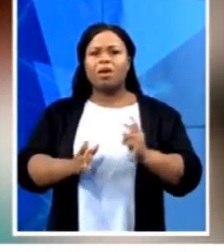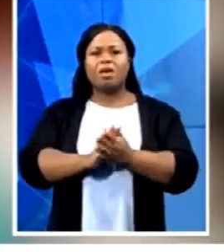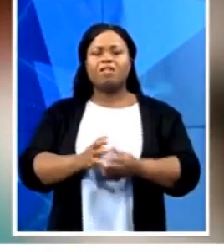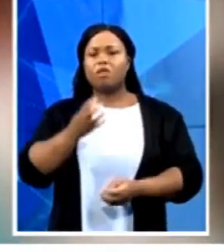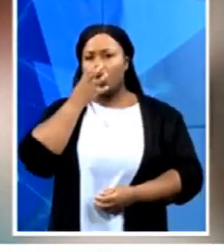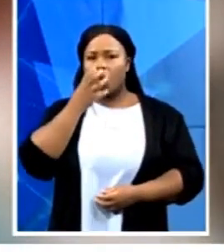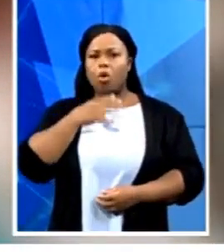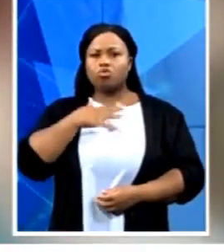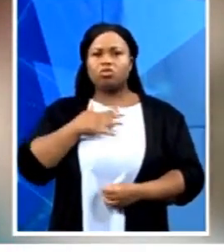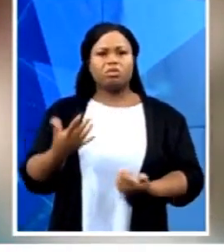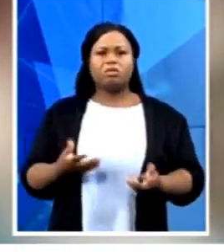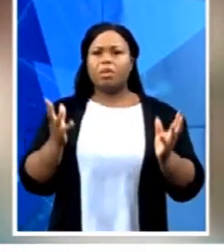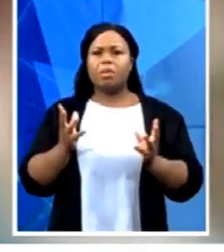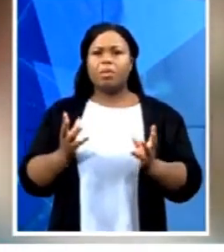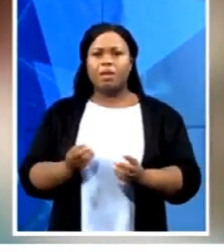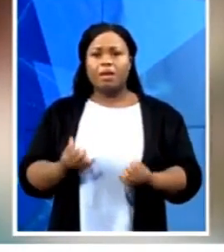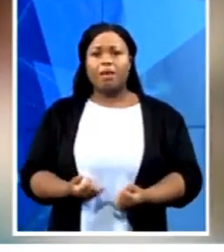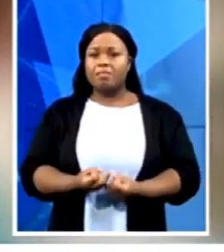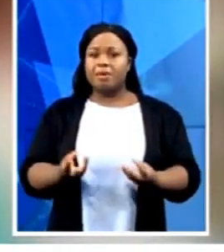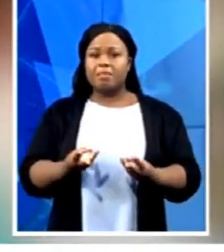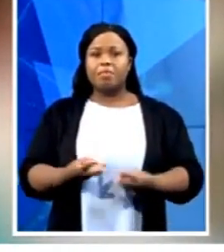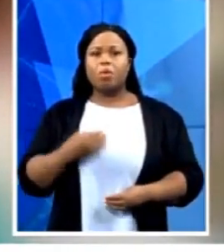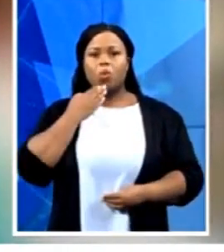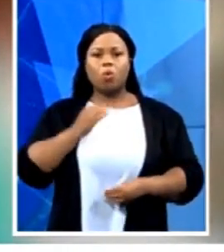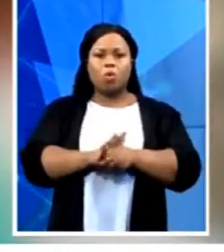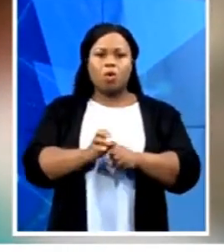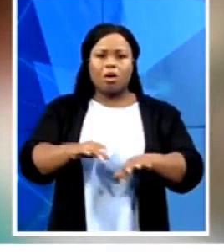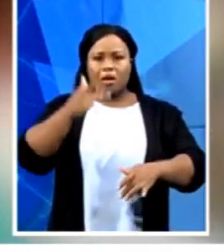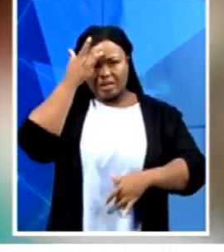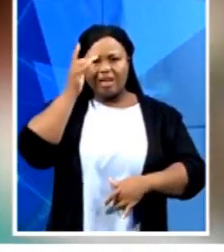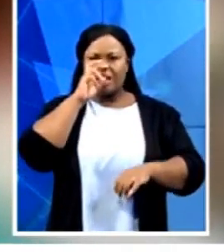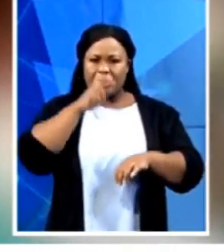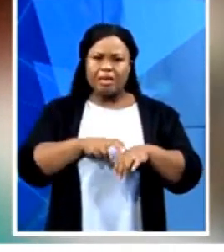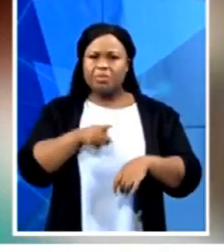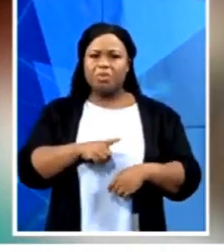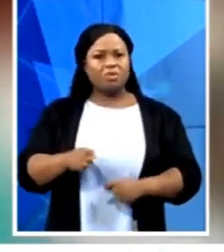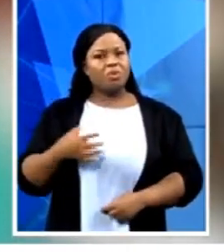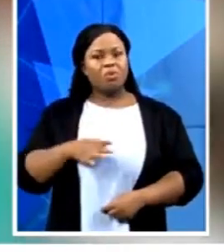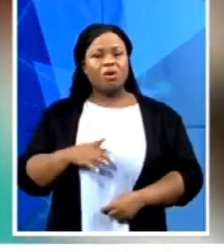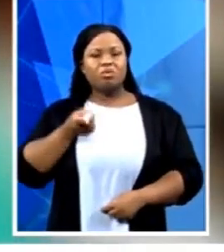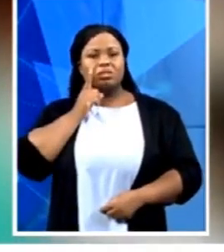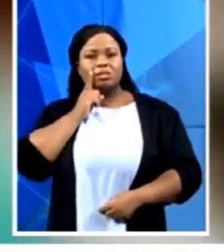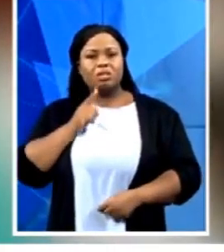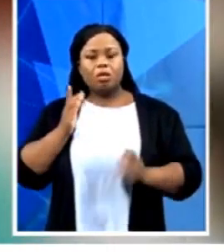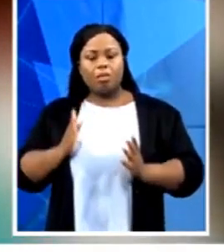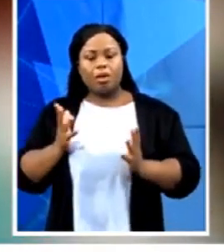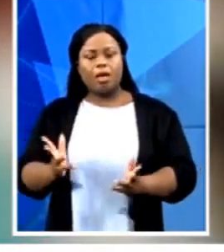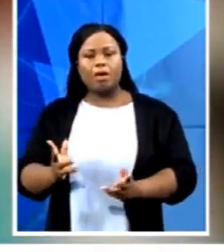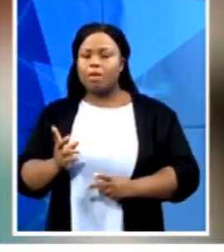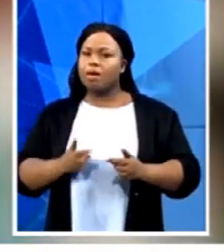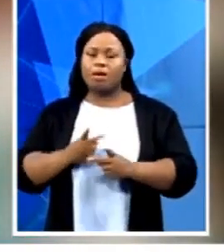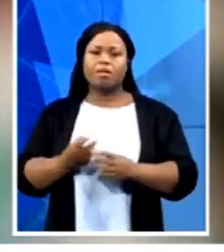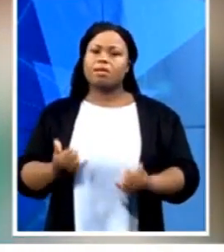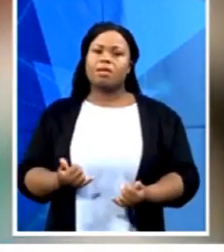have COVID-19 need. So we don't want to test your immune system in this day and age. If you're feeling unwell, stay home.